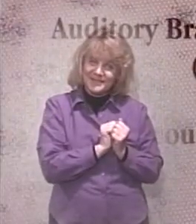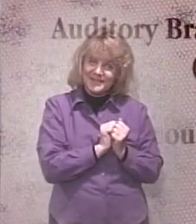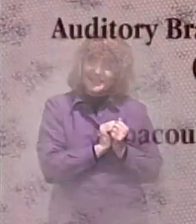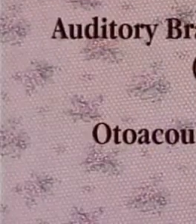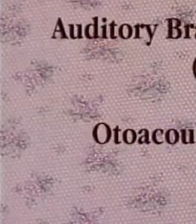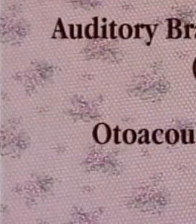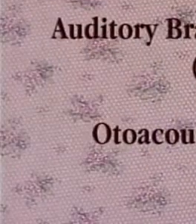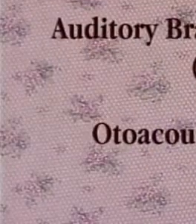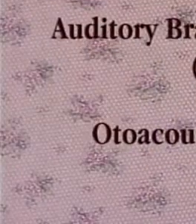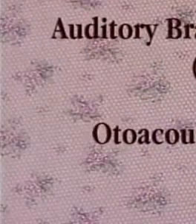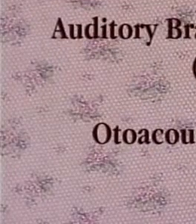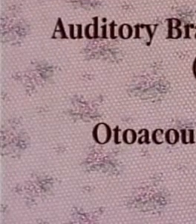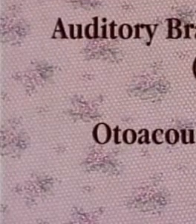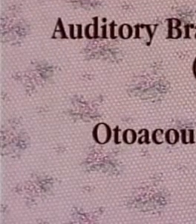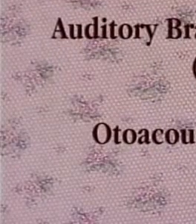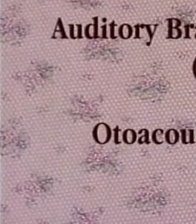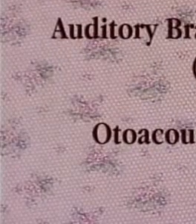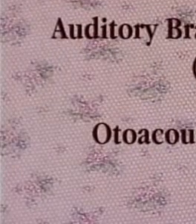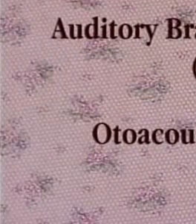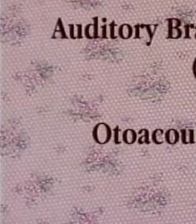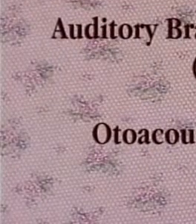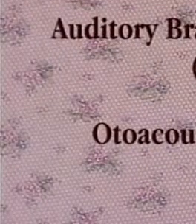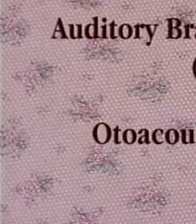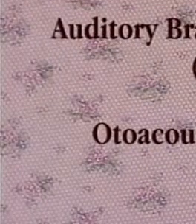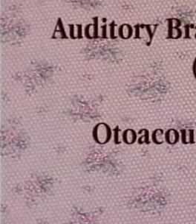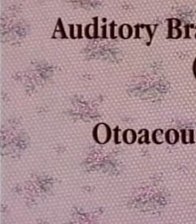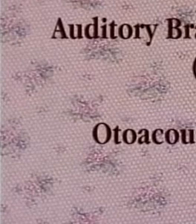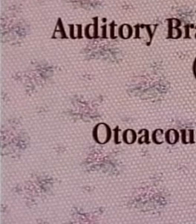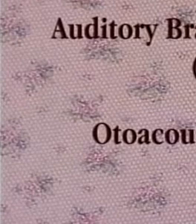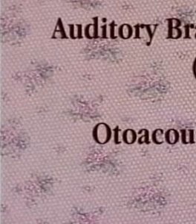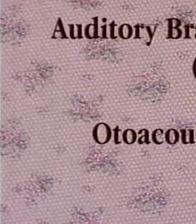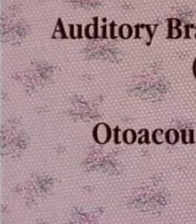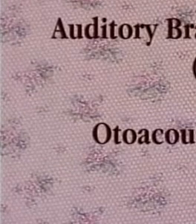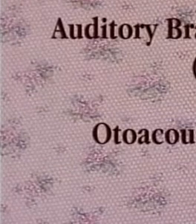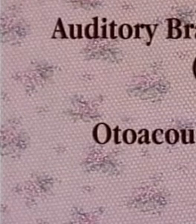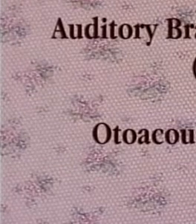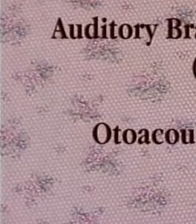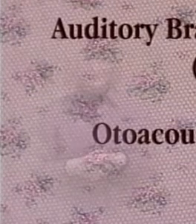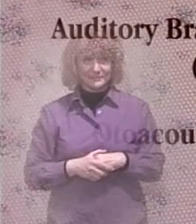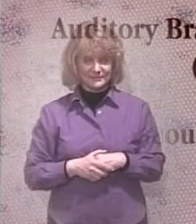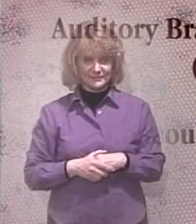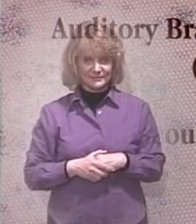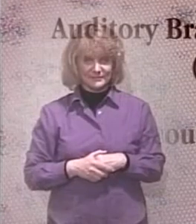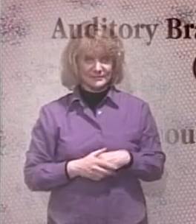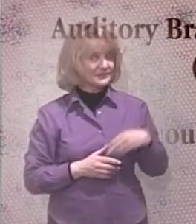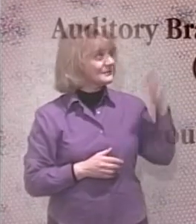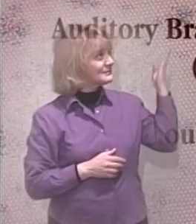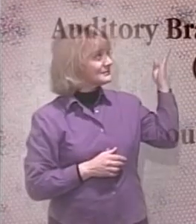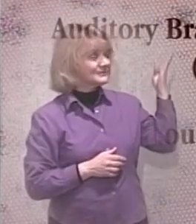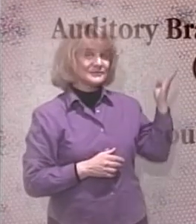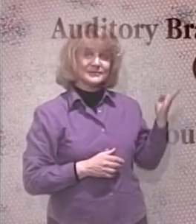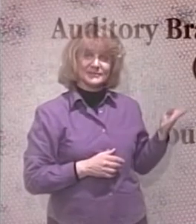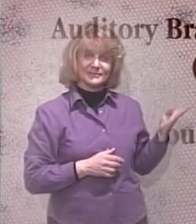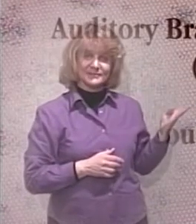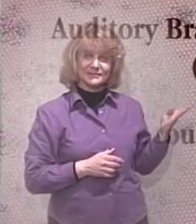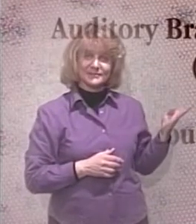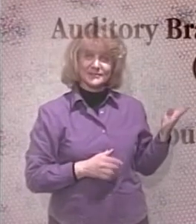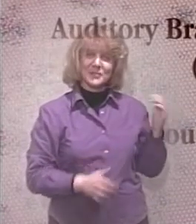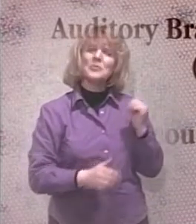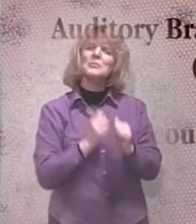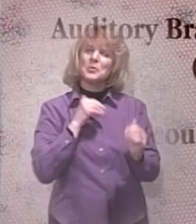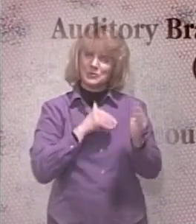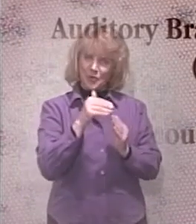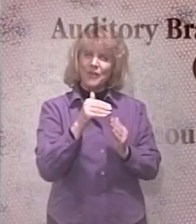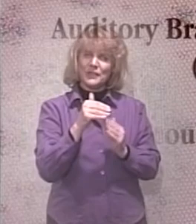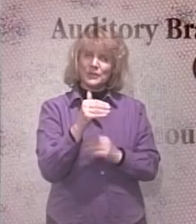Auditory brainstem response, ABR, and otoacoustic emissions are two of the most commonly used methods for screening the hearing